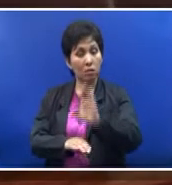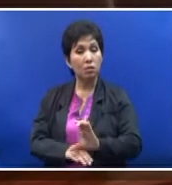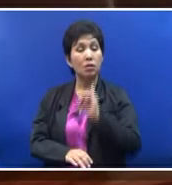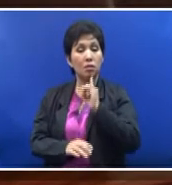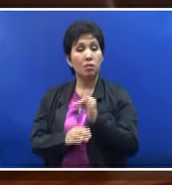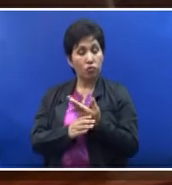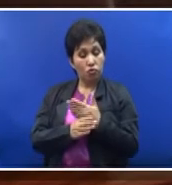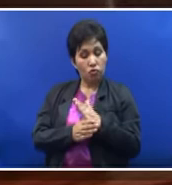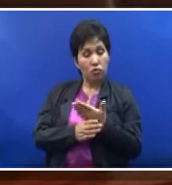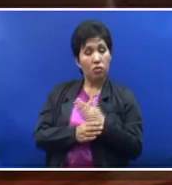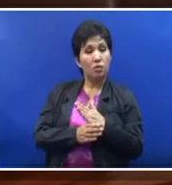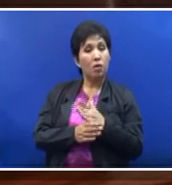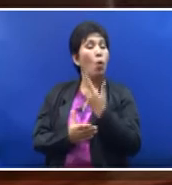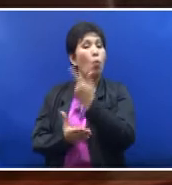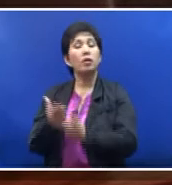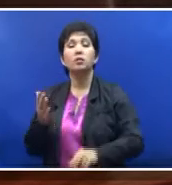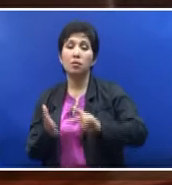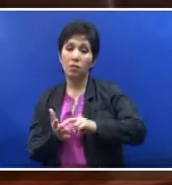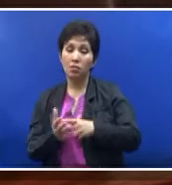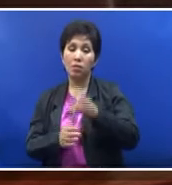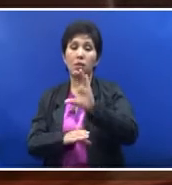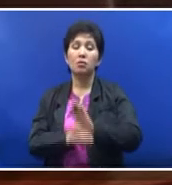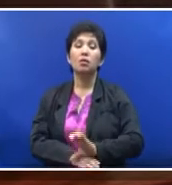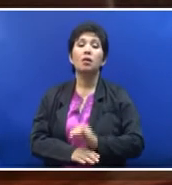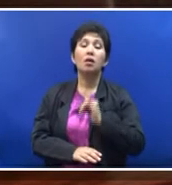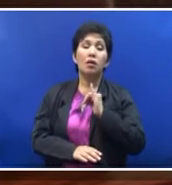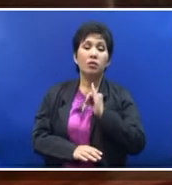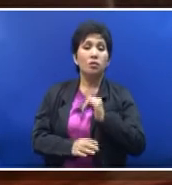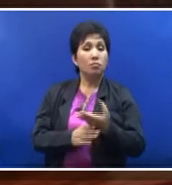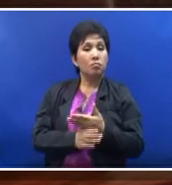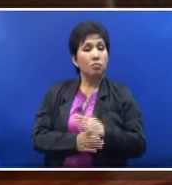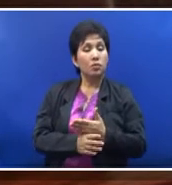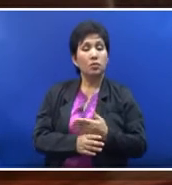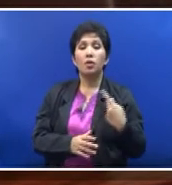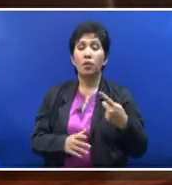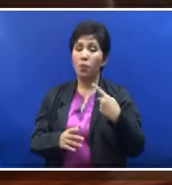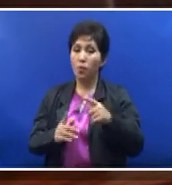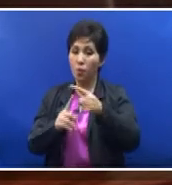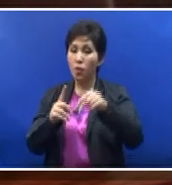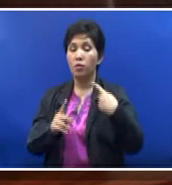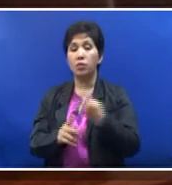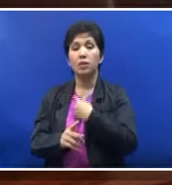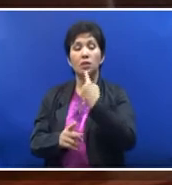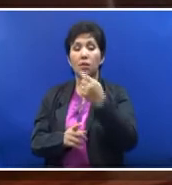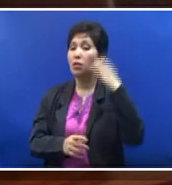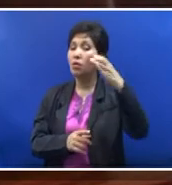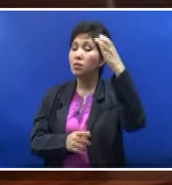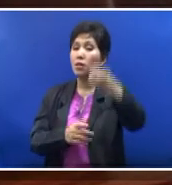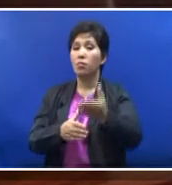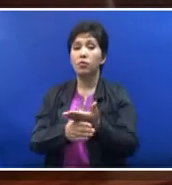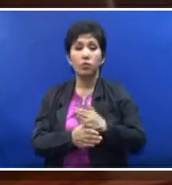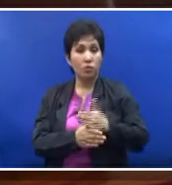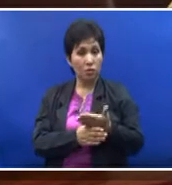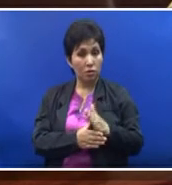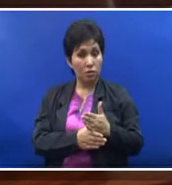is shared? Okay, what is the meaning of culture is shared here? When we say the concept of sharing, meaning